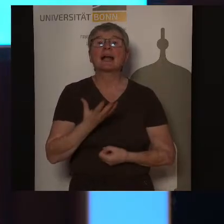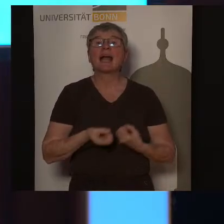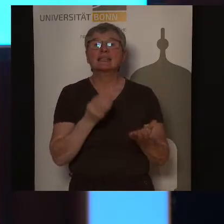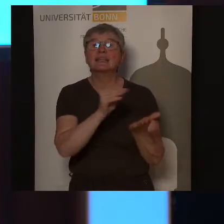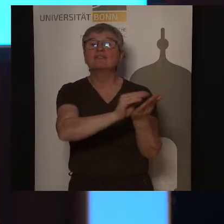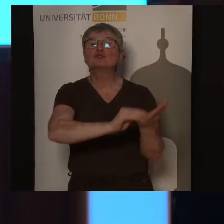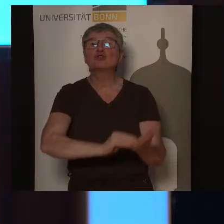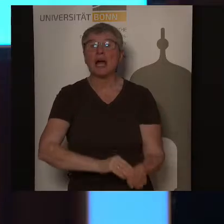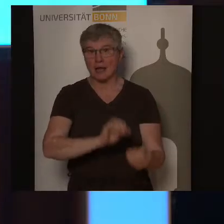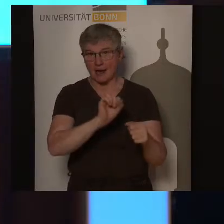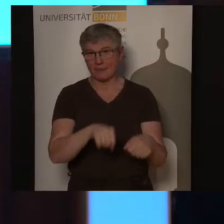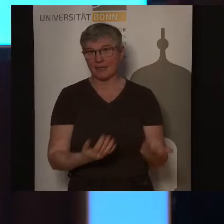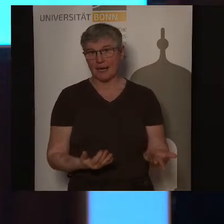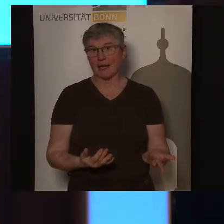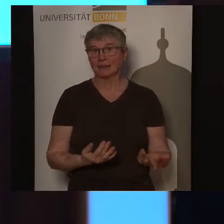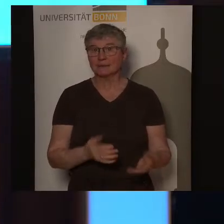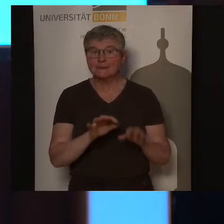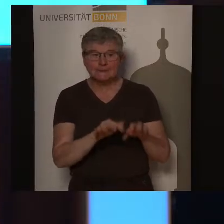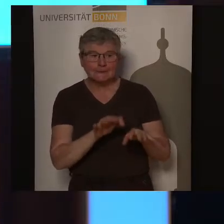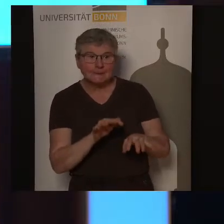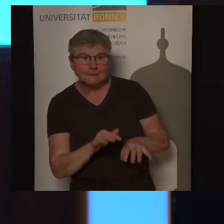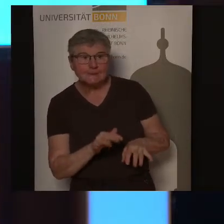a creative writing workshop there,